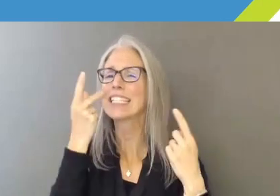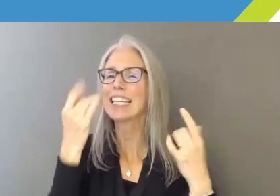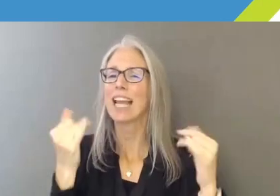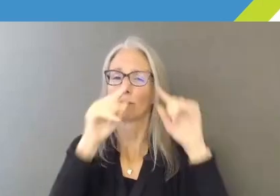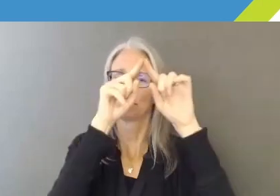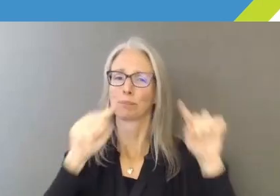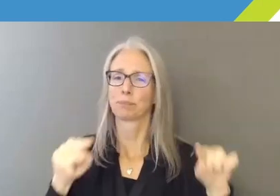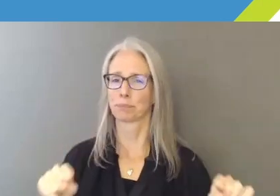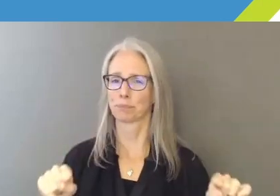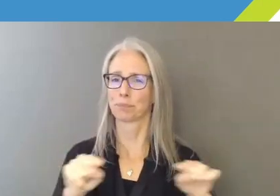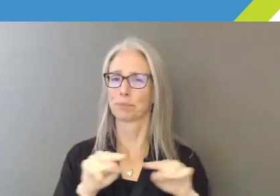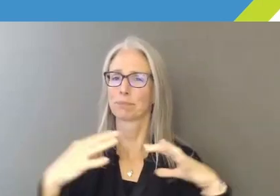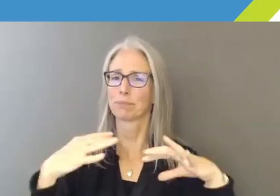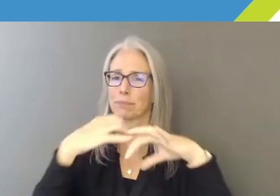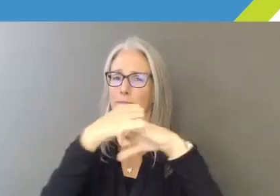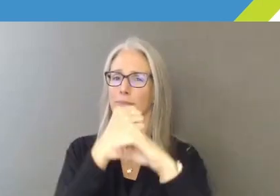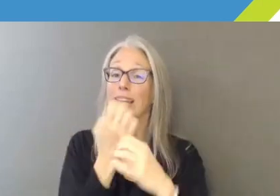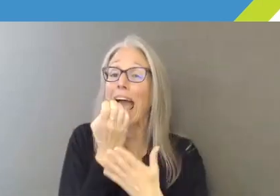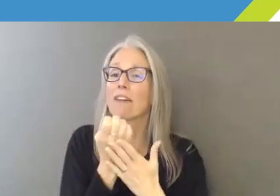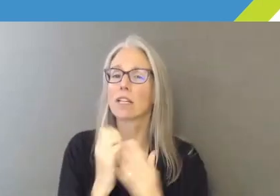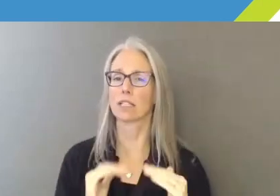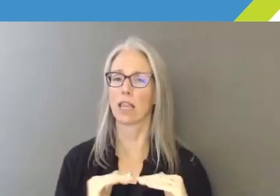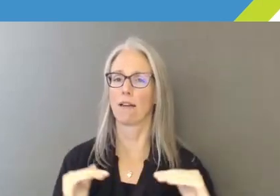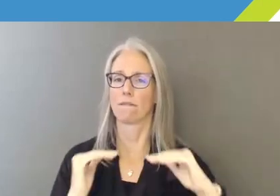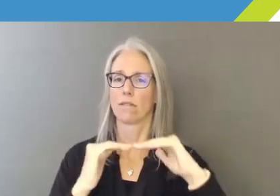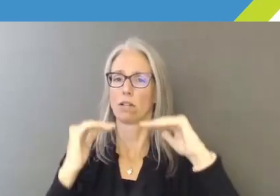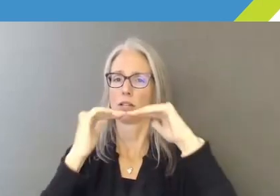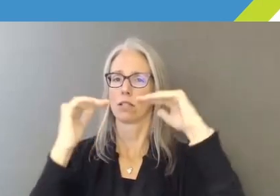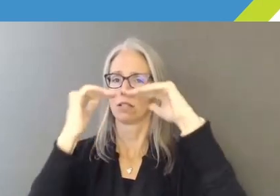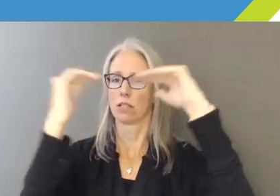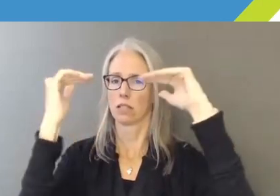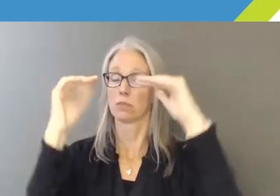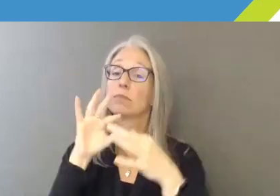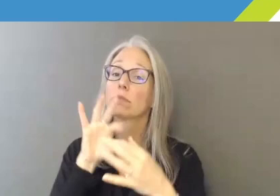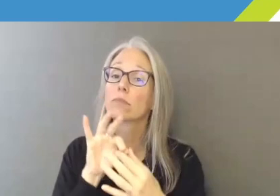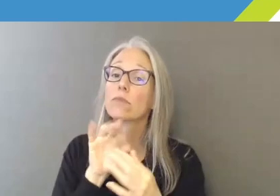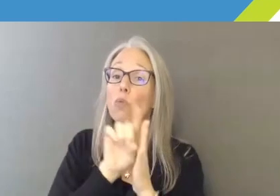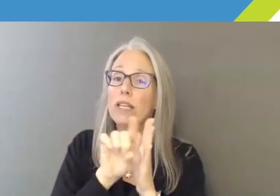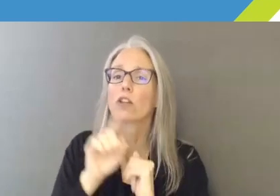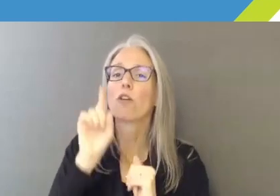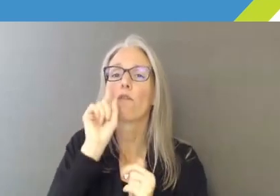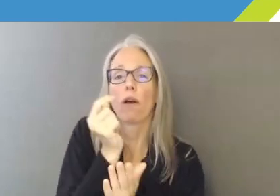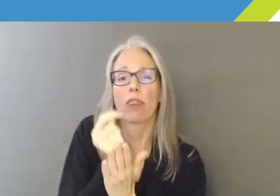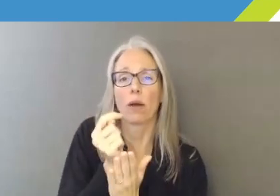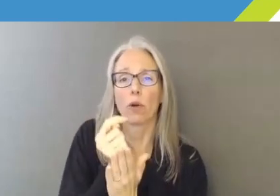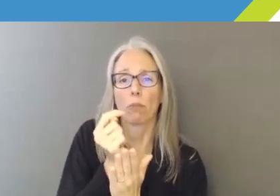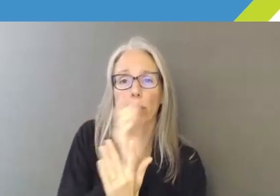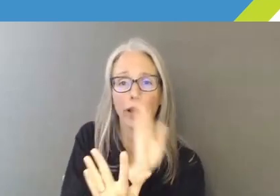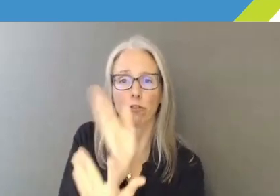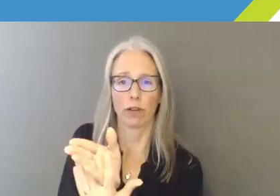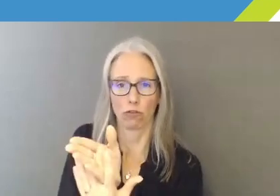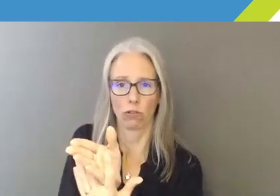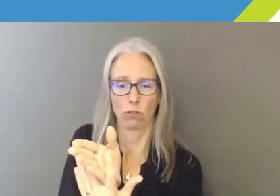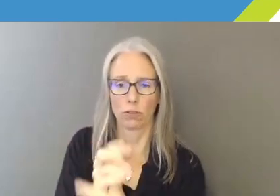pyramid summarizing the levels of evidence when it comes to research on therapeutic interventions. So at the top